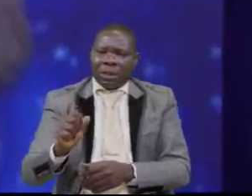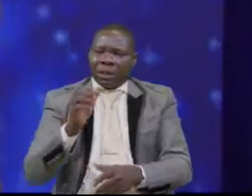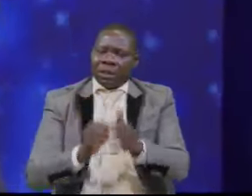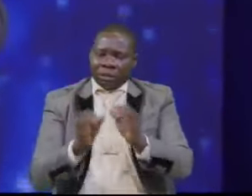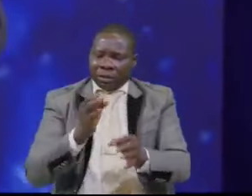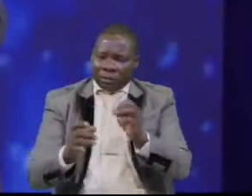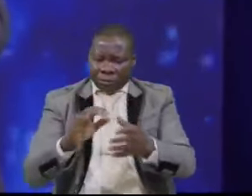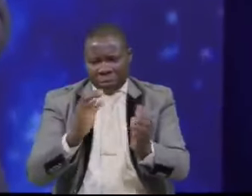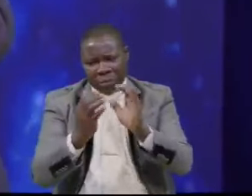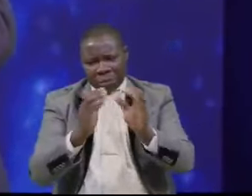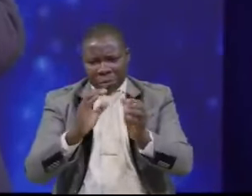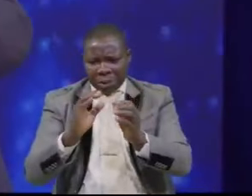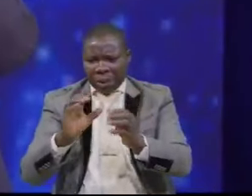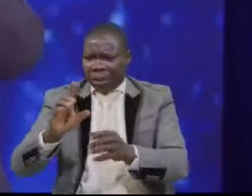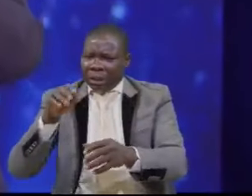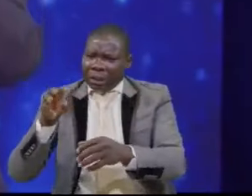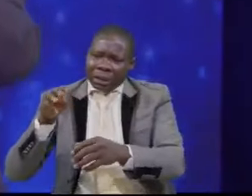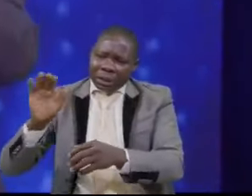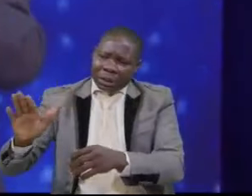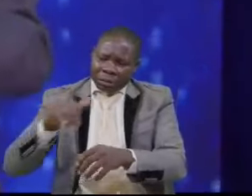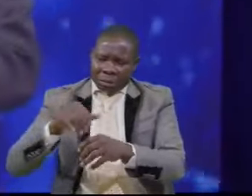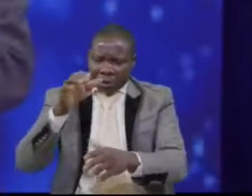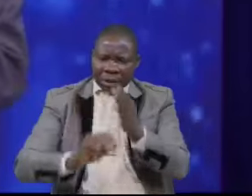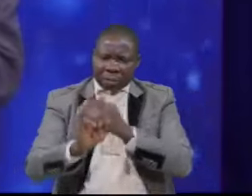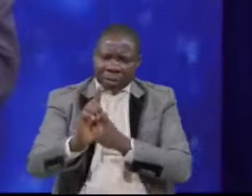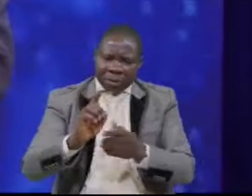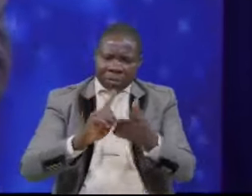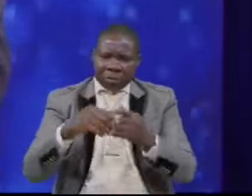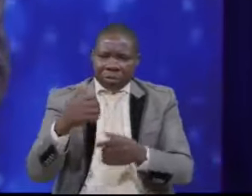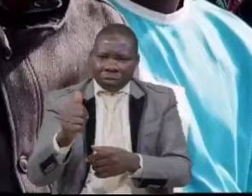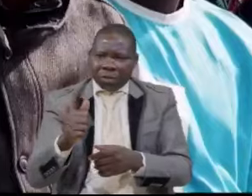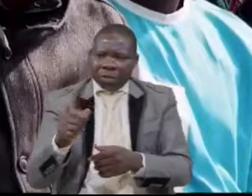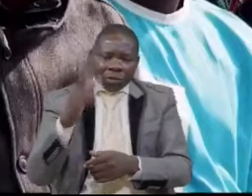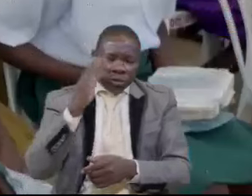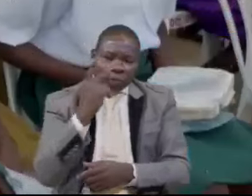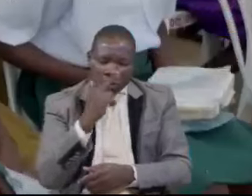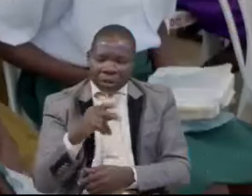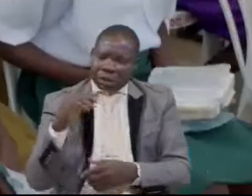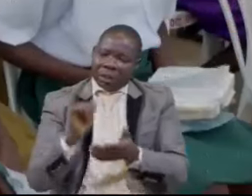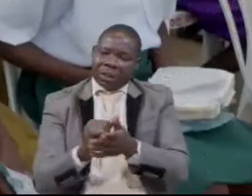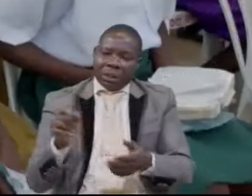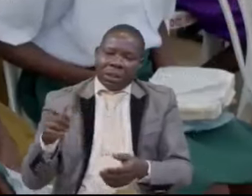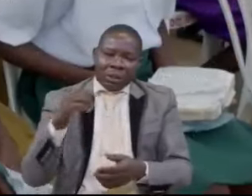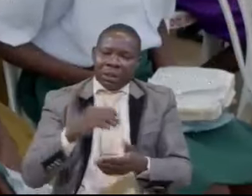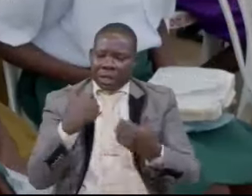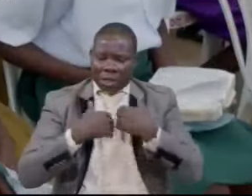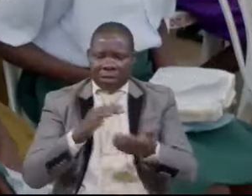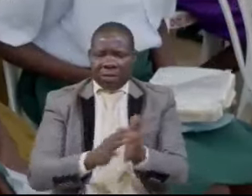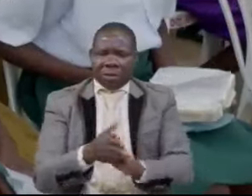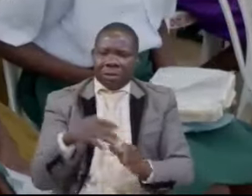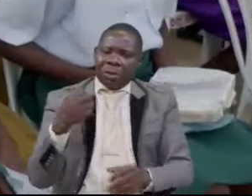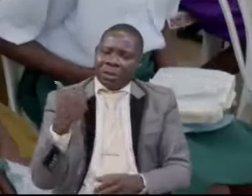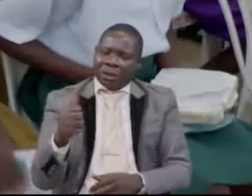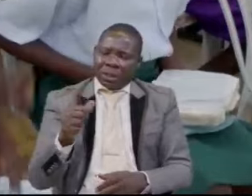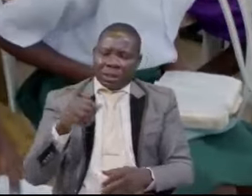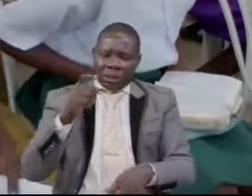and chapter 12, 10 times wiser, 10 times healthier in